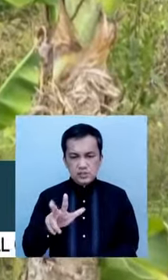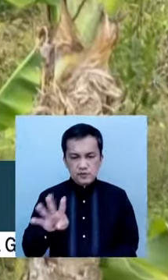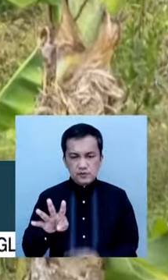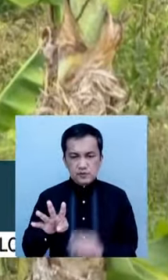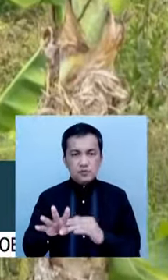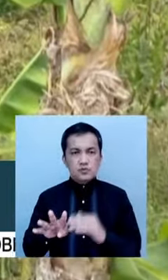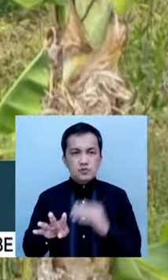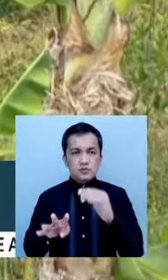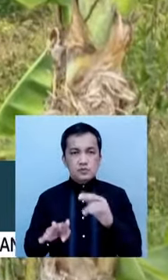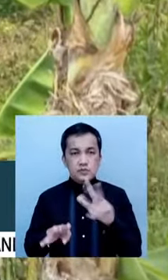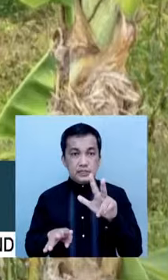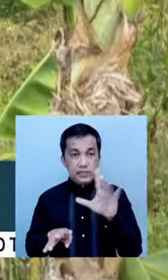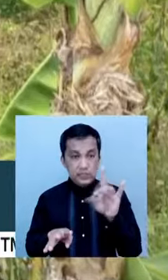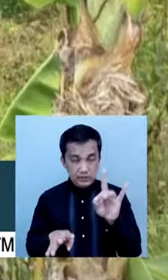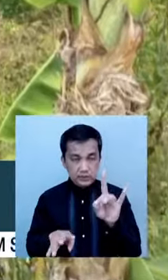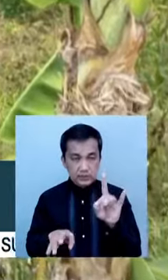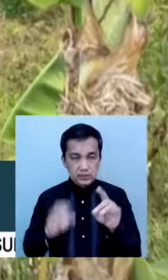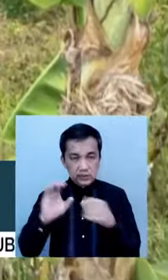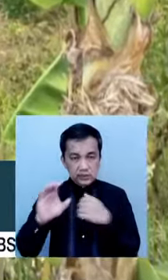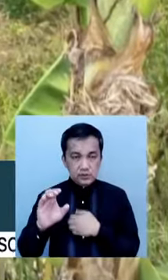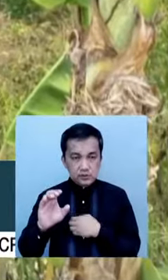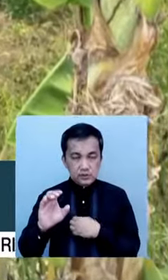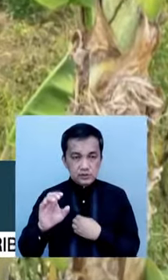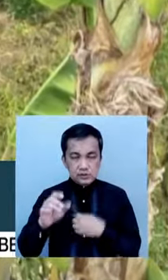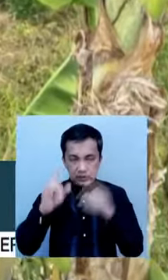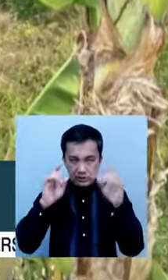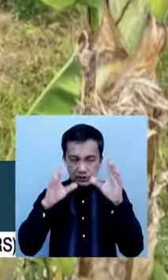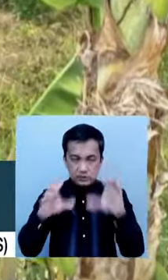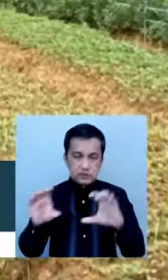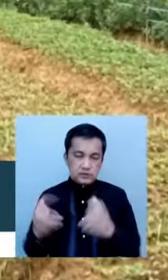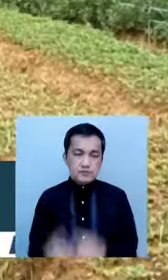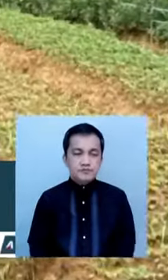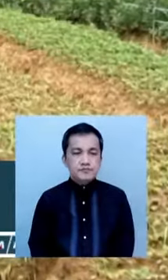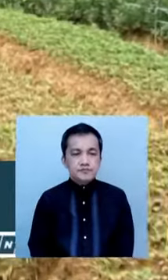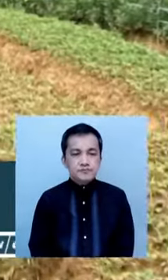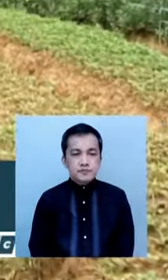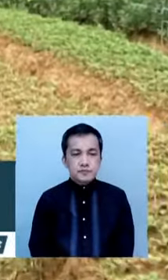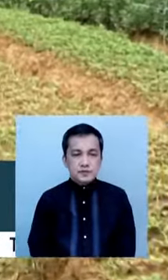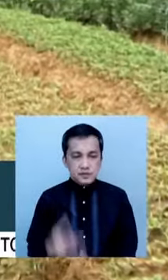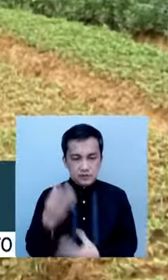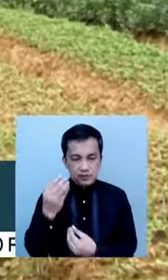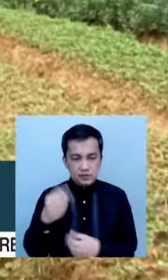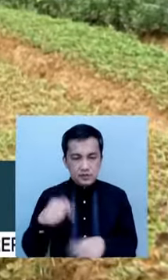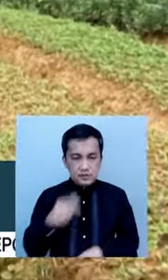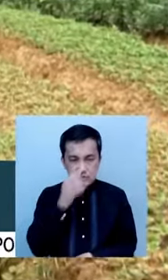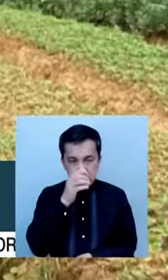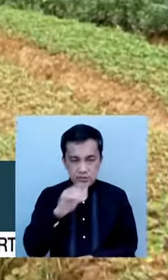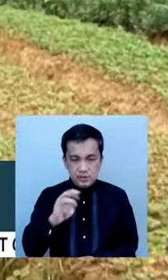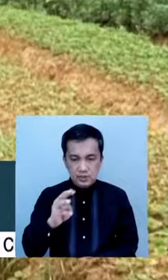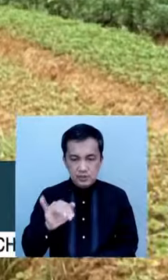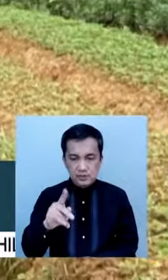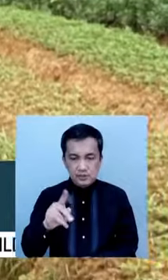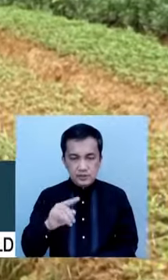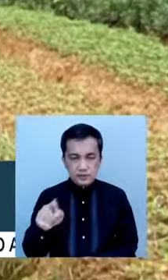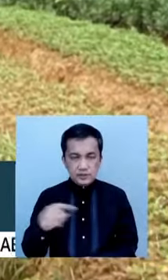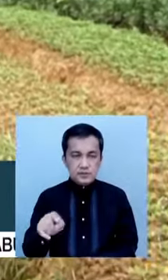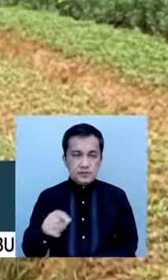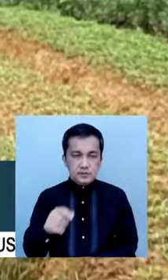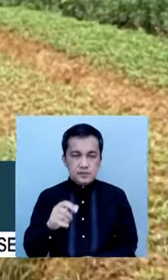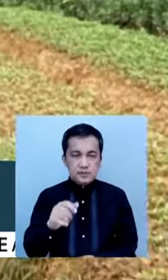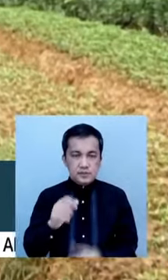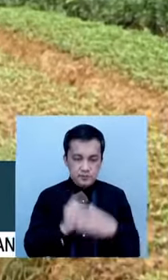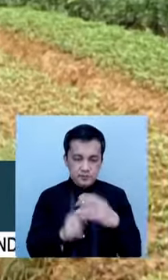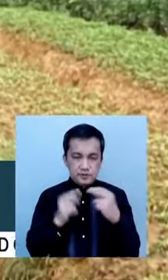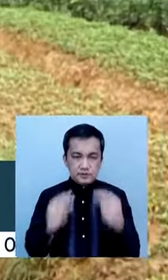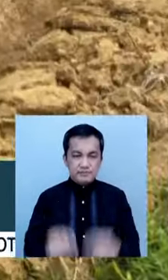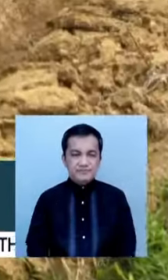degrees Celsius, which is already under the danger category. And that's the latest here from Cebu City. Annie Perez, ABS-CBN News. Thanks a lot. Annie Perez